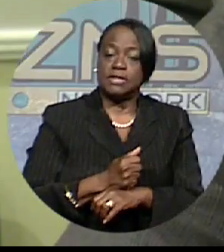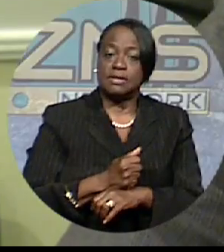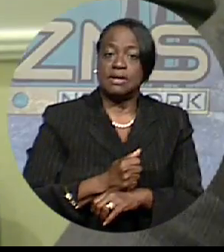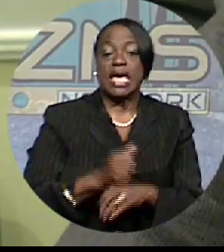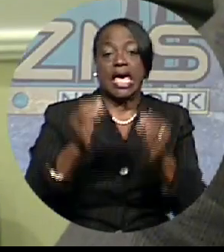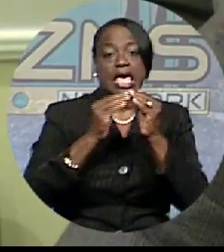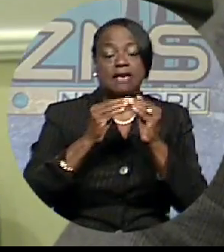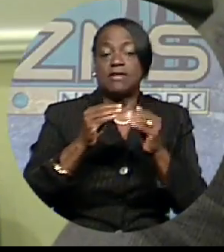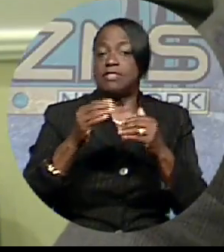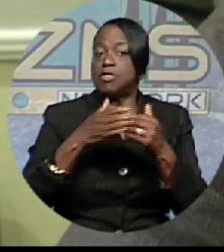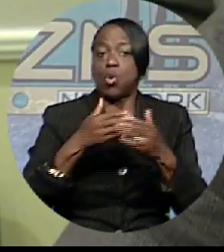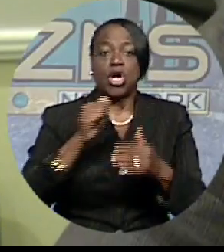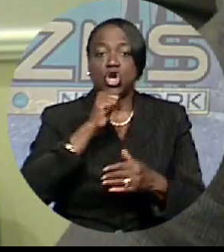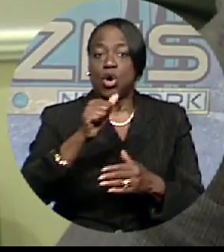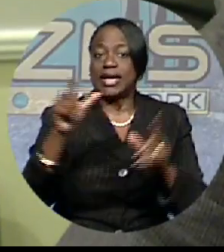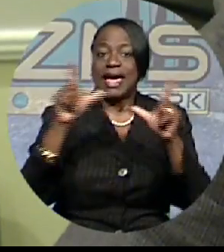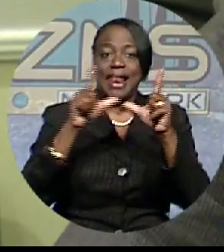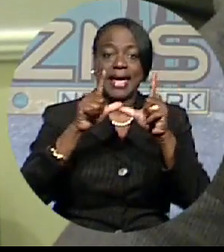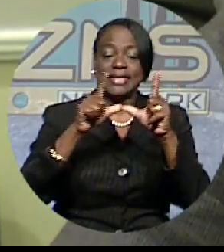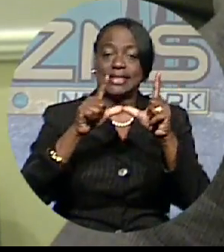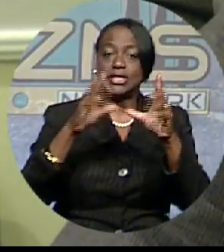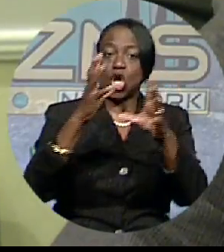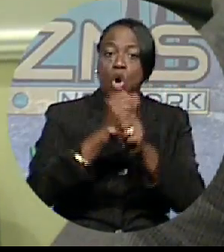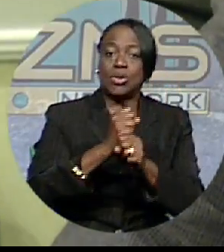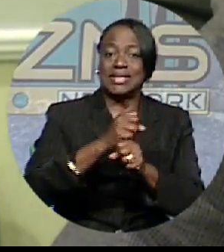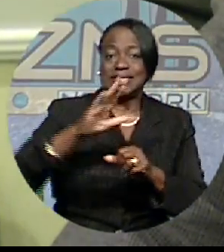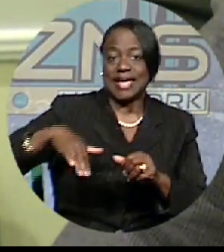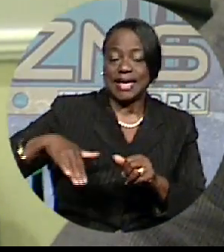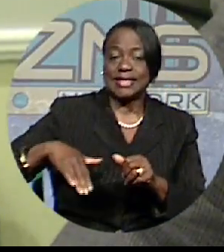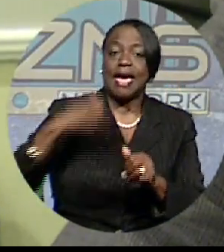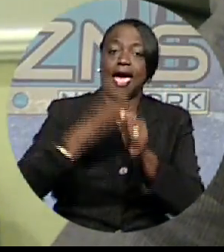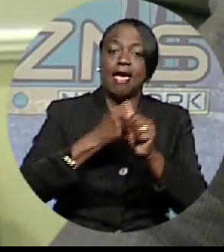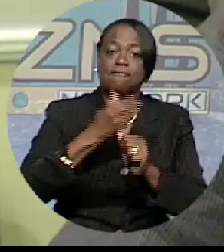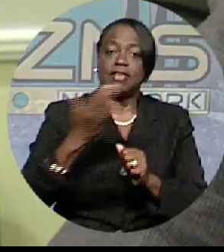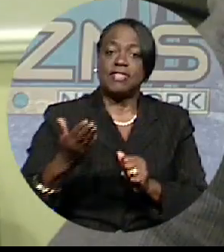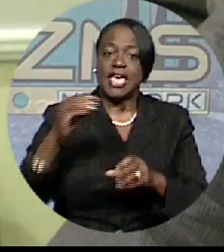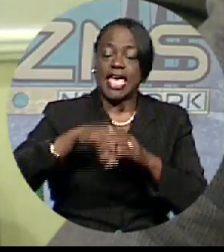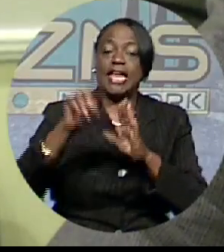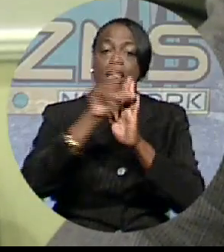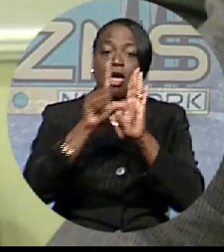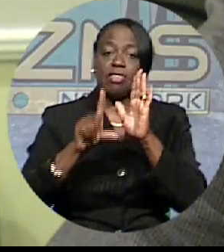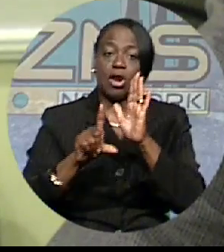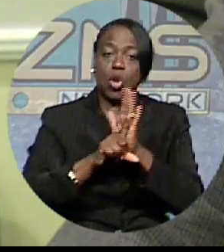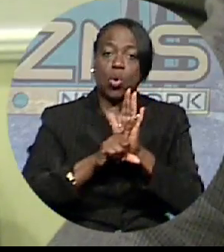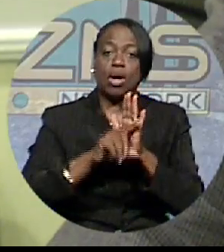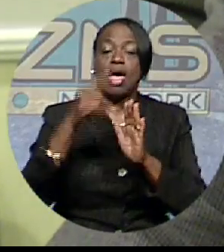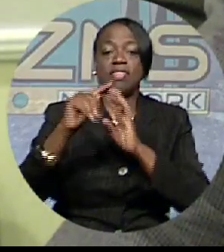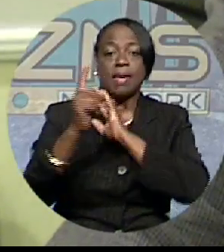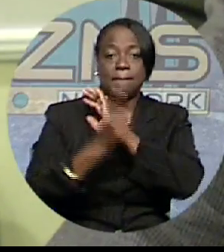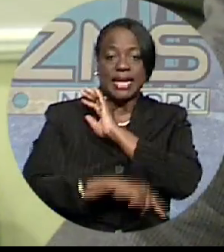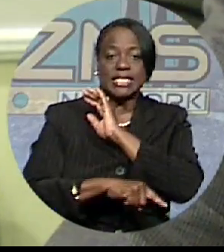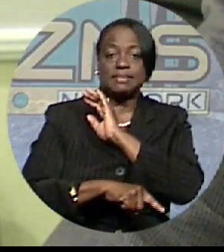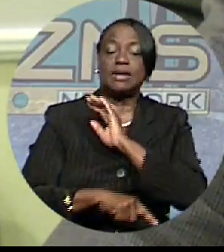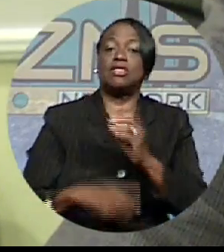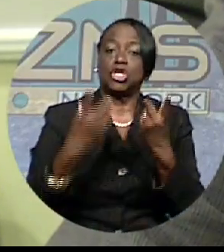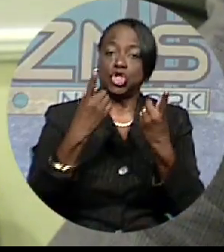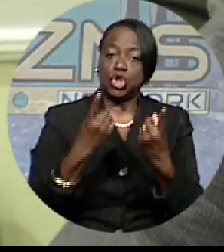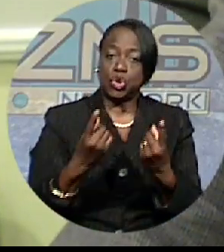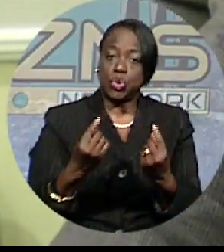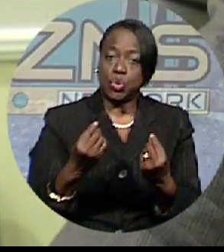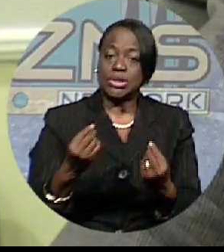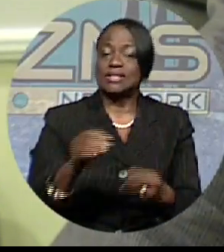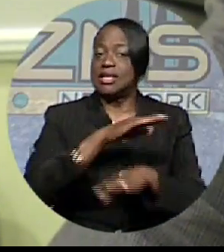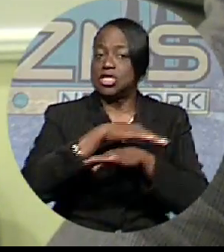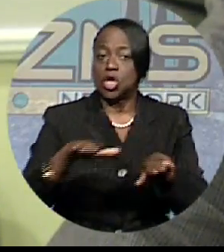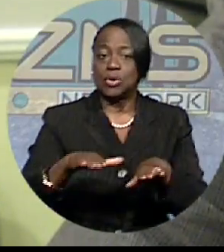license holders yet, the law, everything in the law, all of the penalties, the do's, the don'ts, all that is